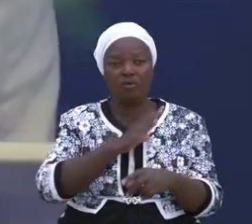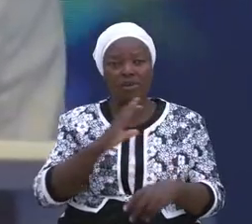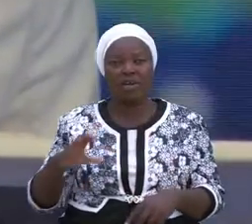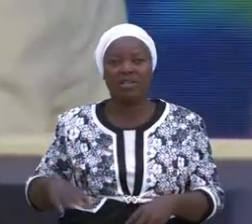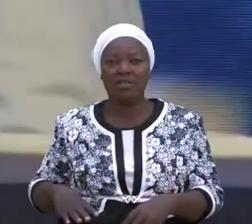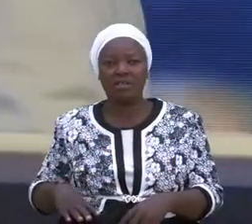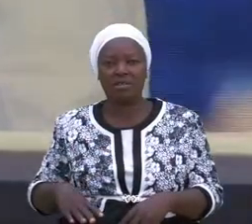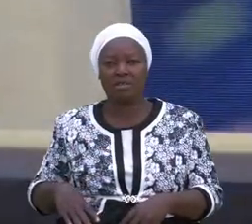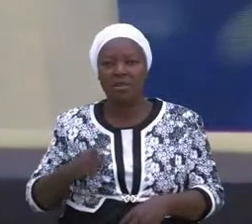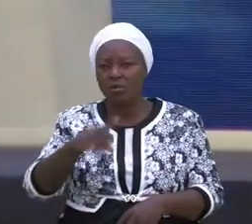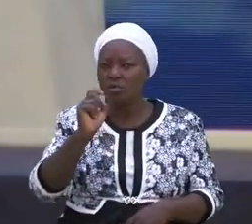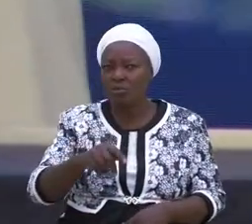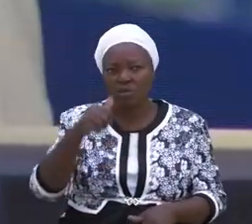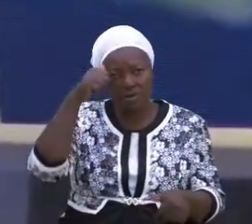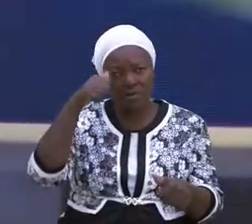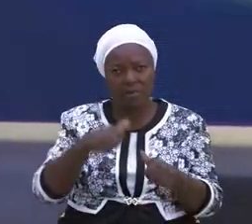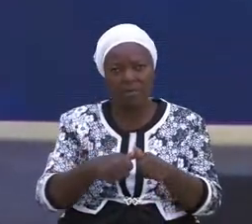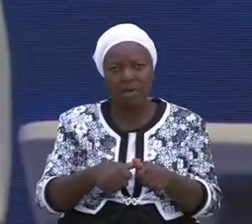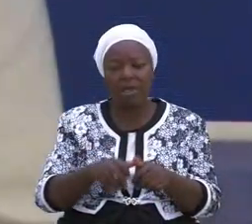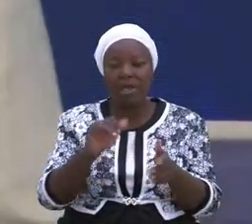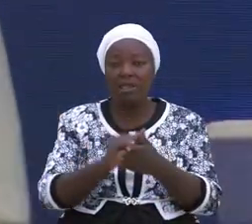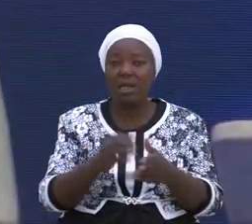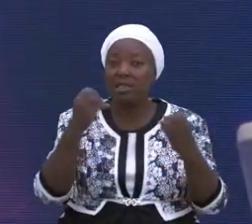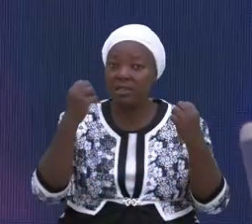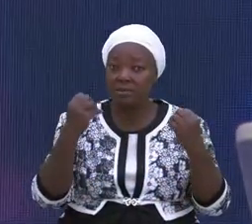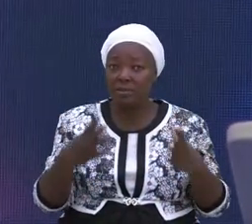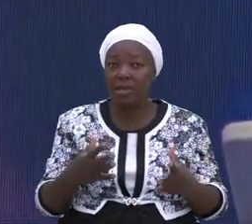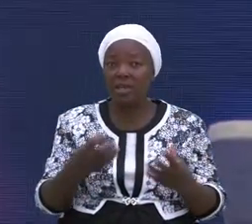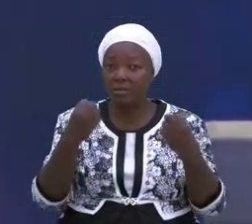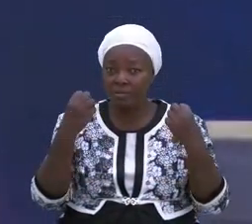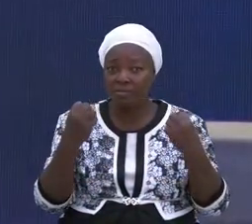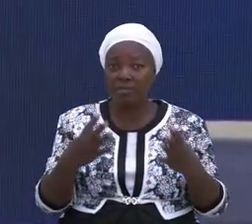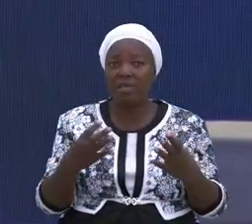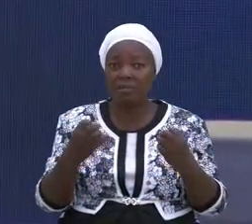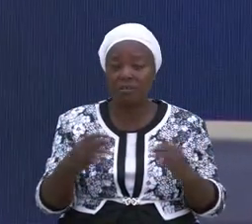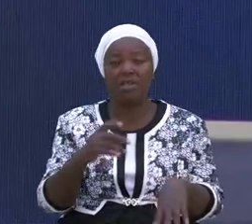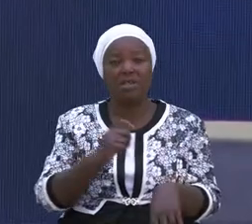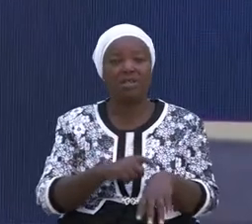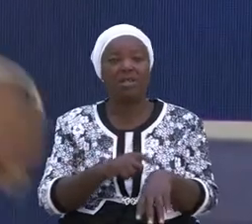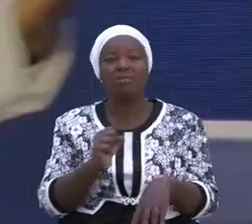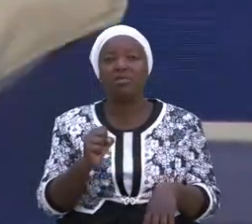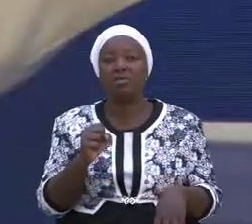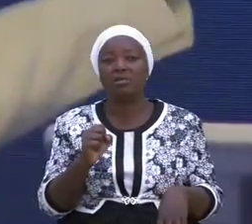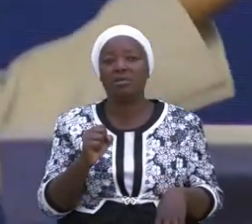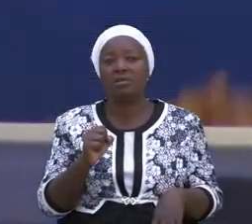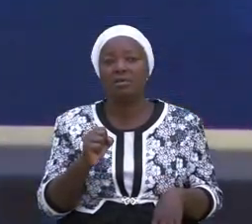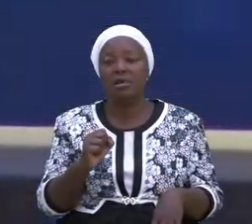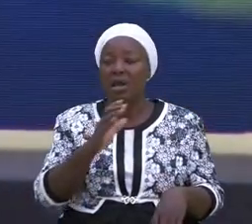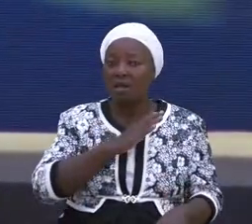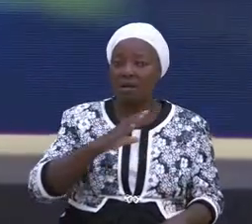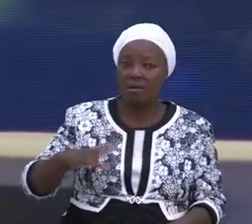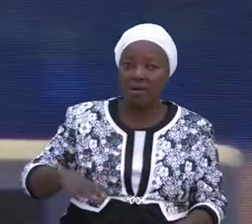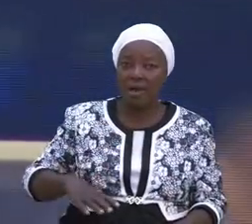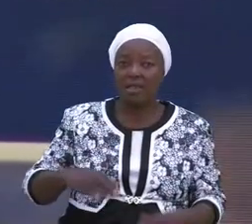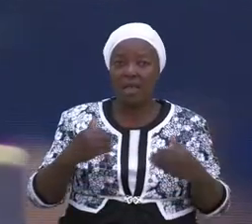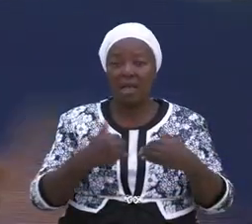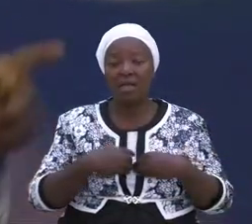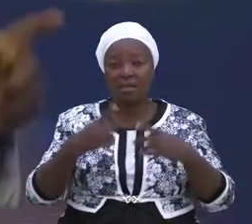must remember that many, many, many times Christ had